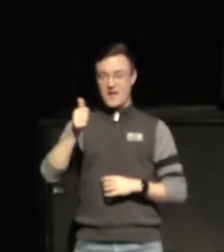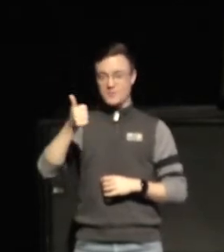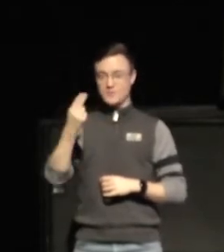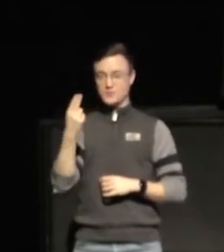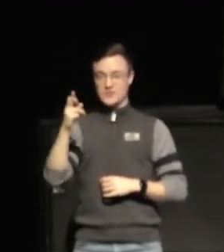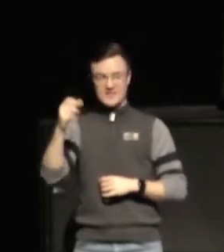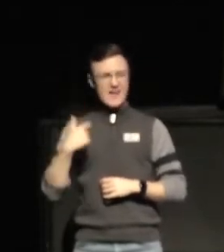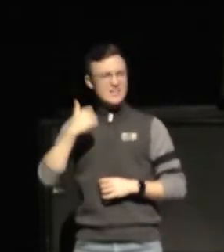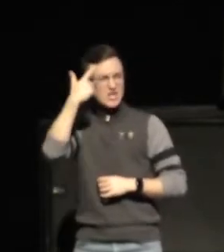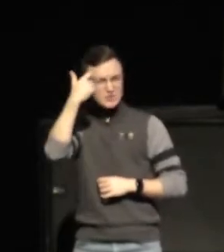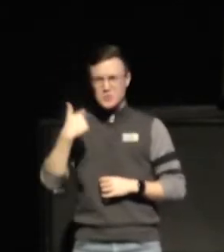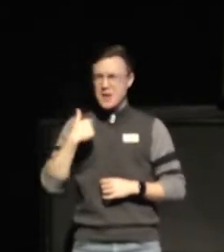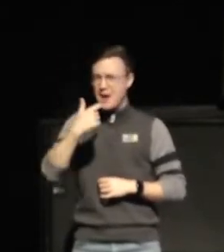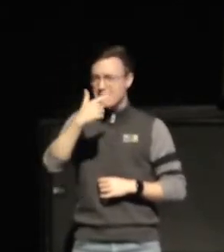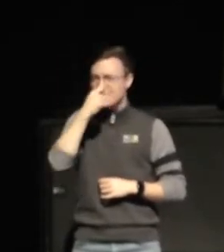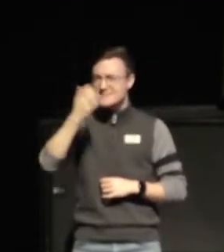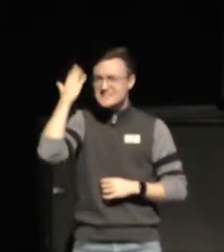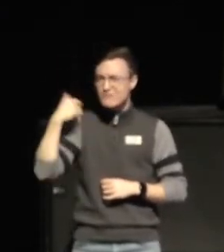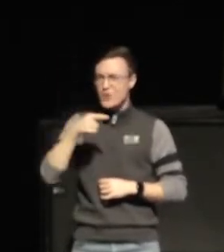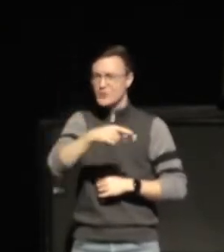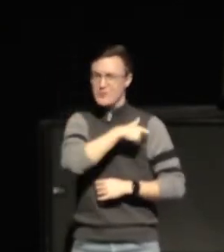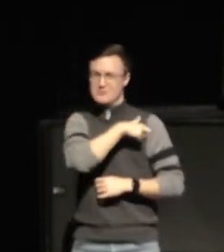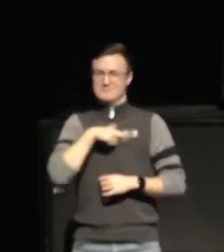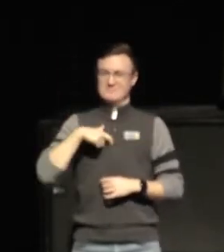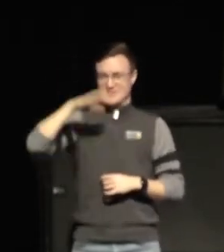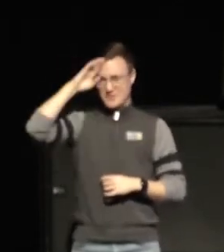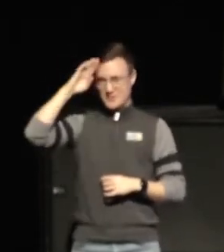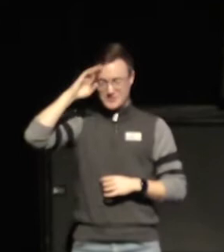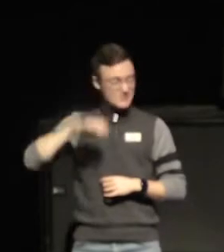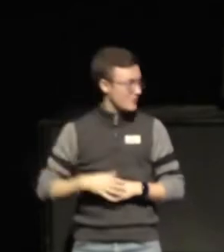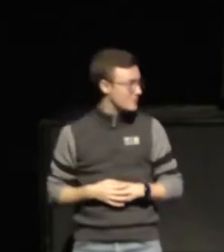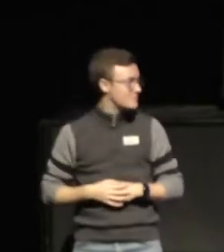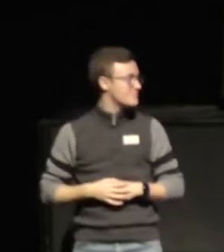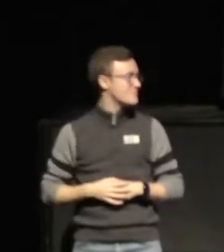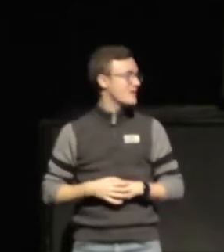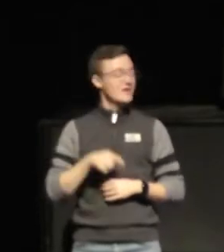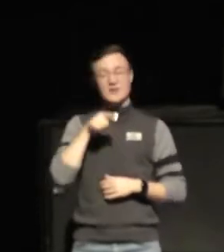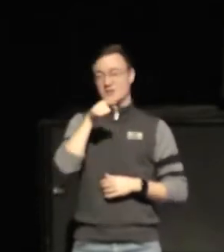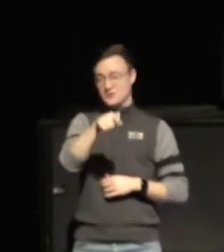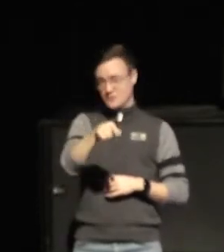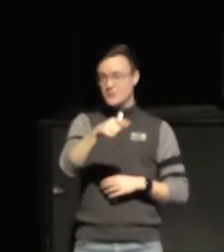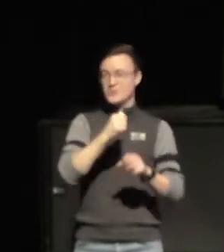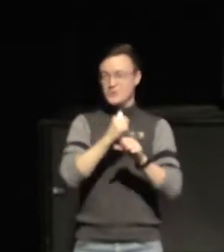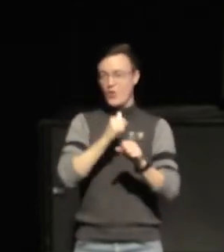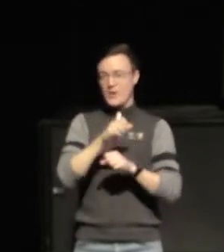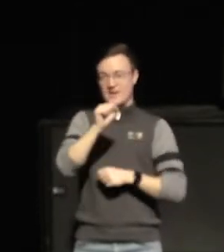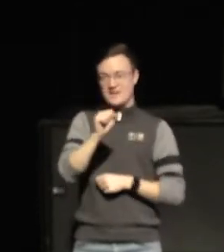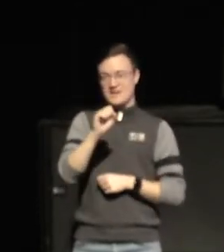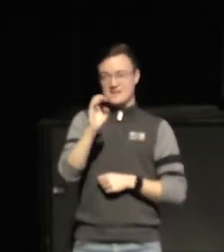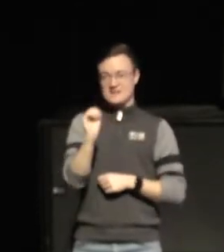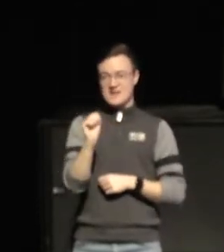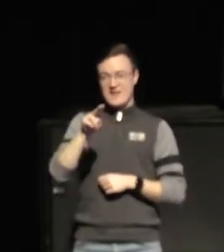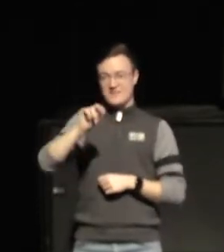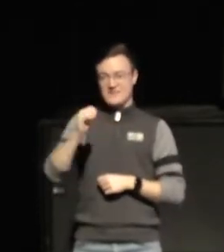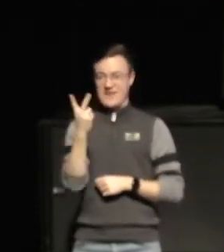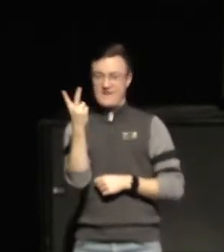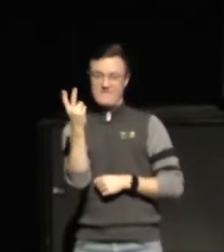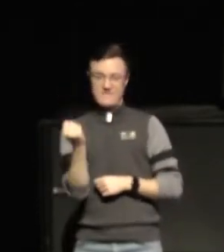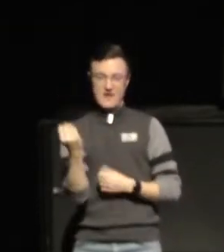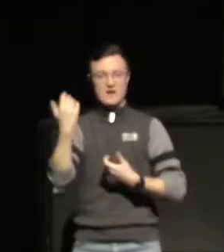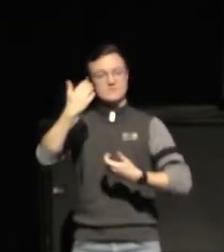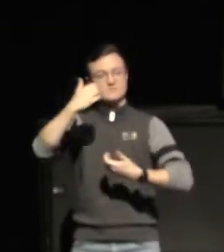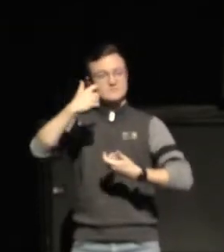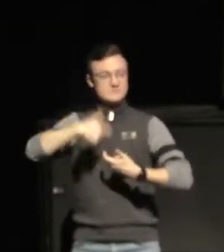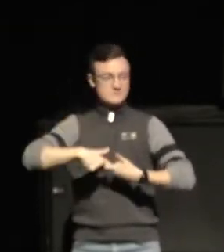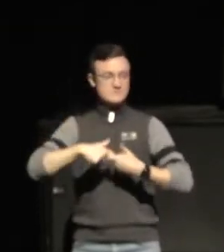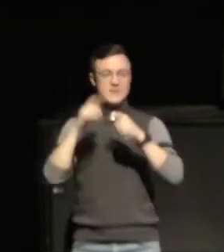missing out on the title. And you're Senior Research Fellow at Geneva Academy of International Humanitarian Law and Human Rights.